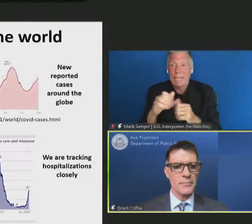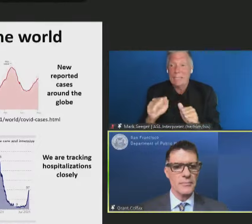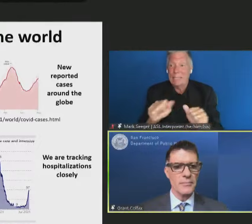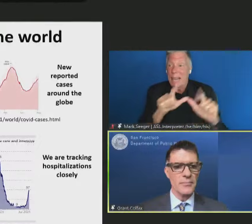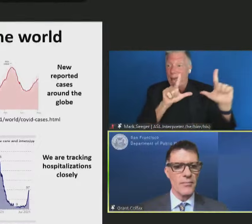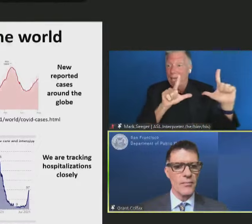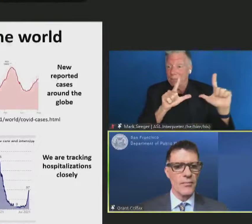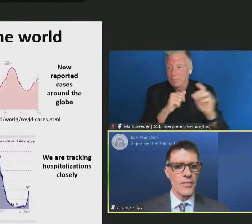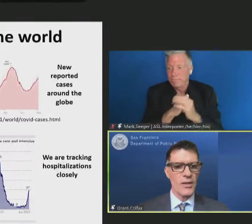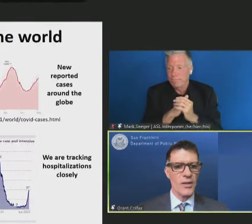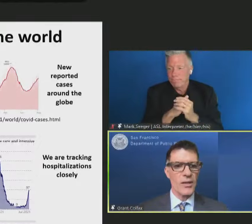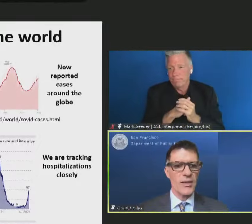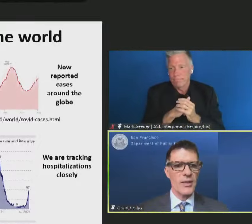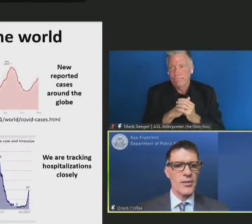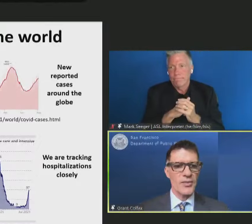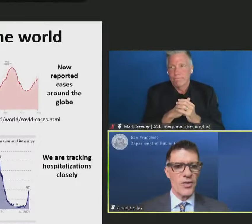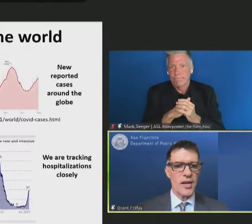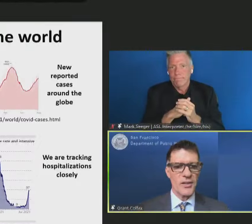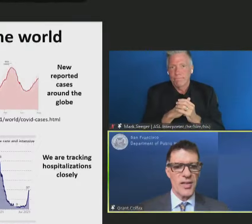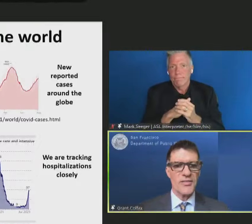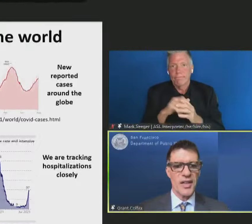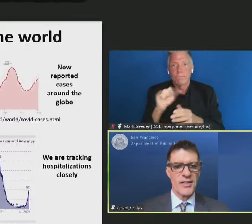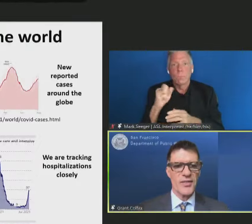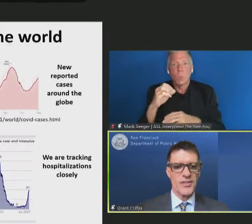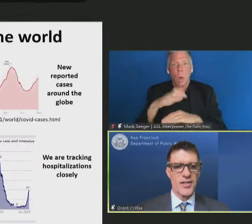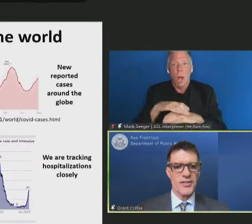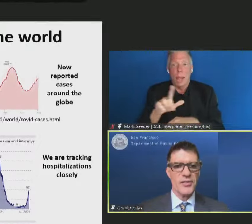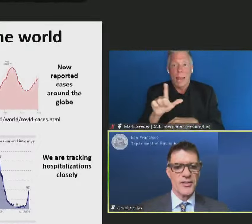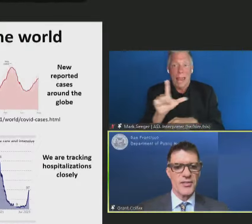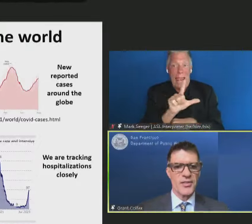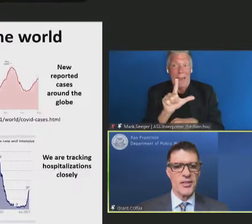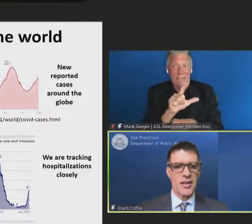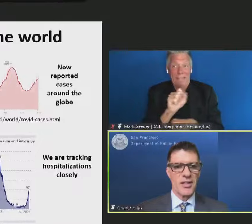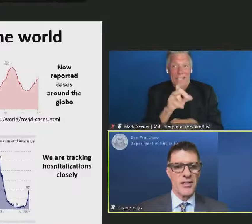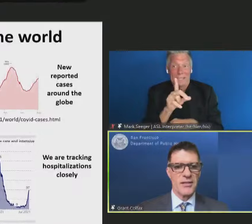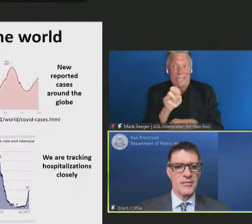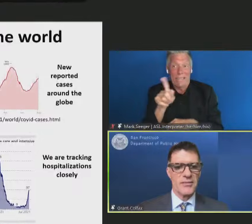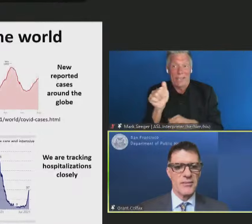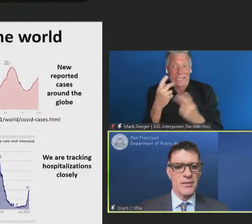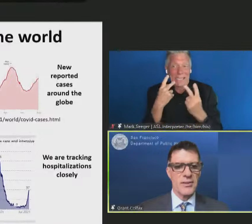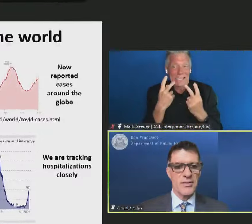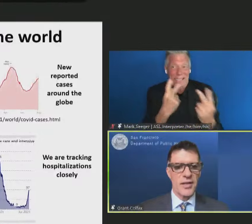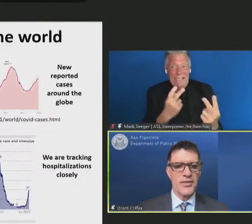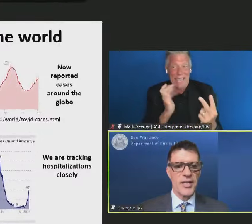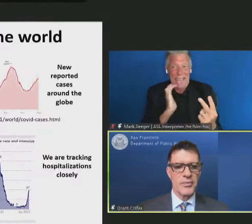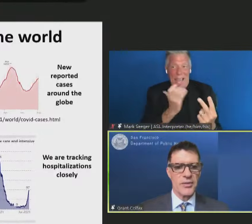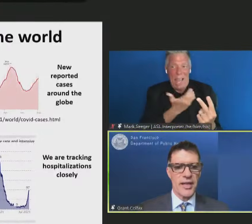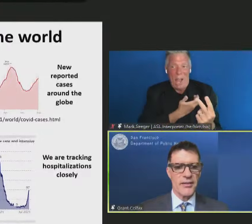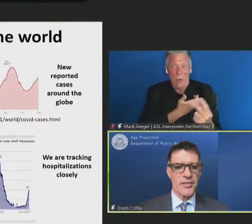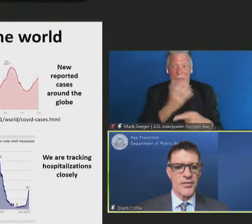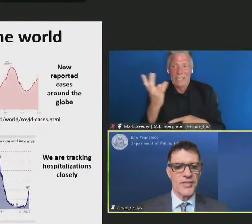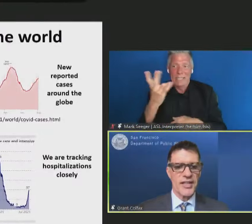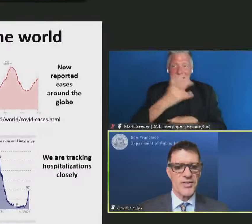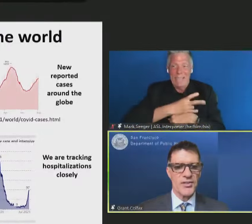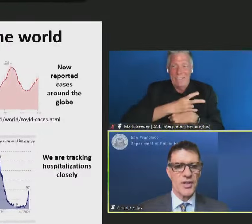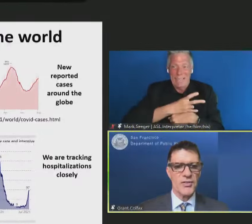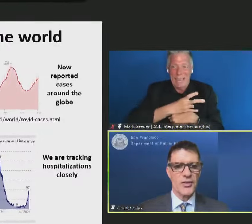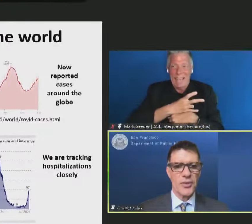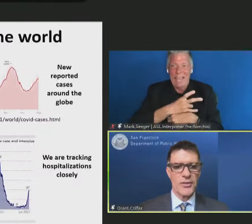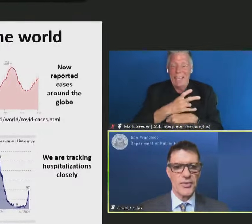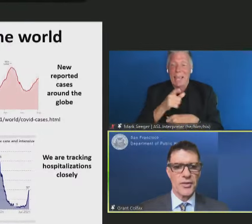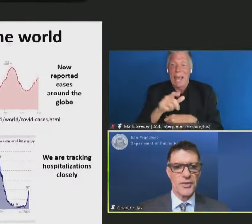So on the left side of this slide, you can see our 7-day rolling average of